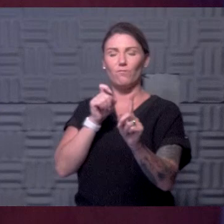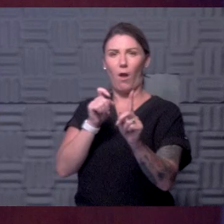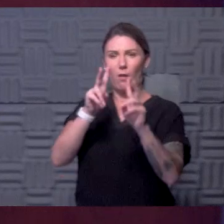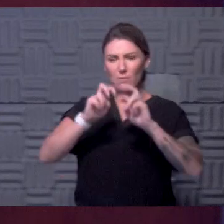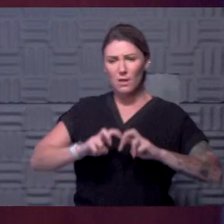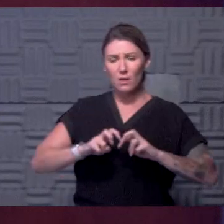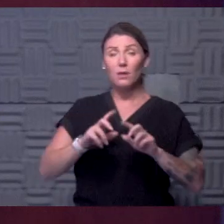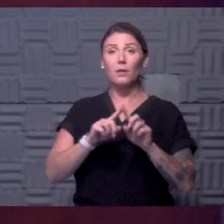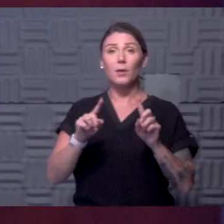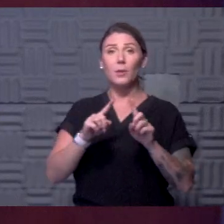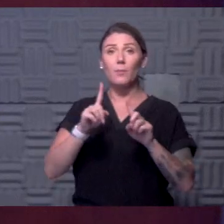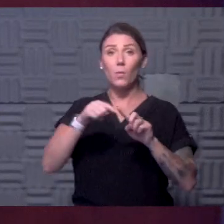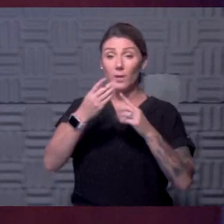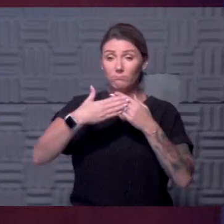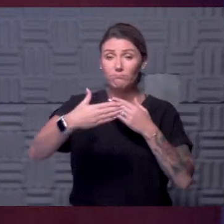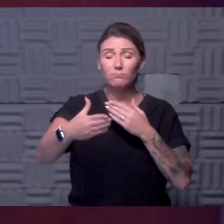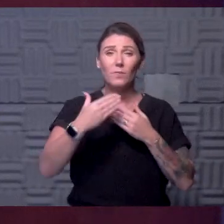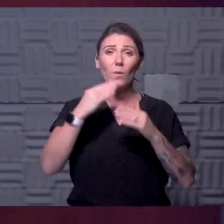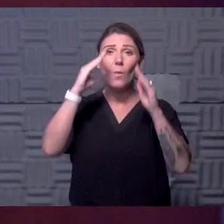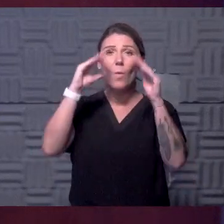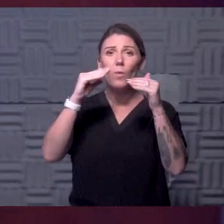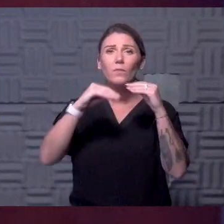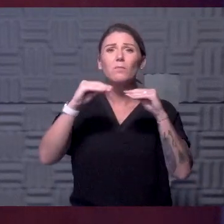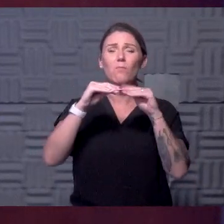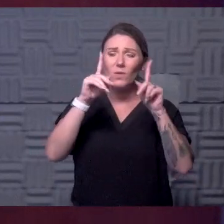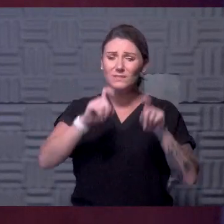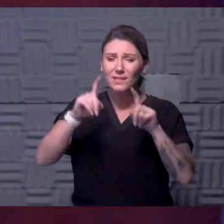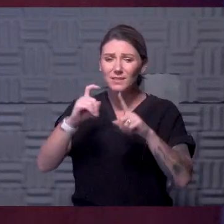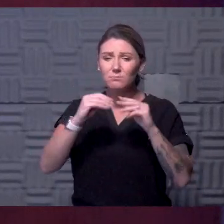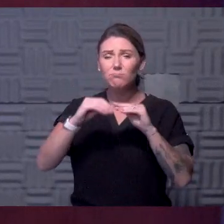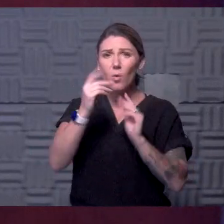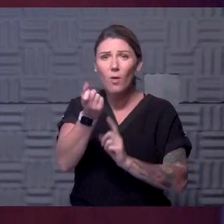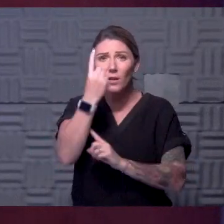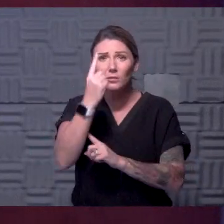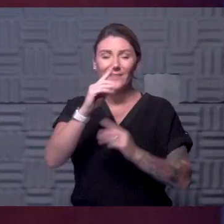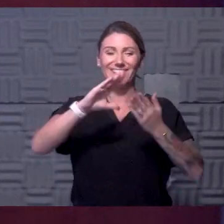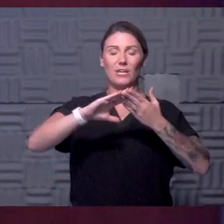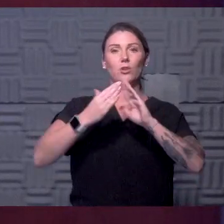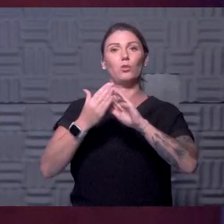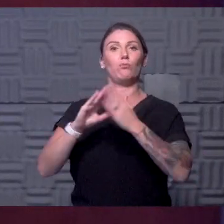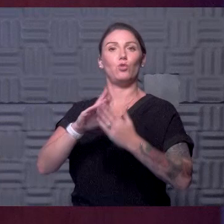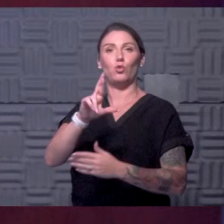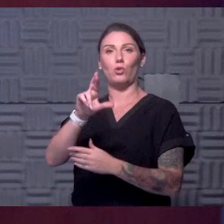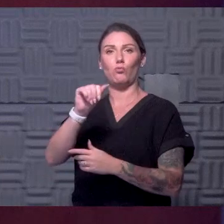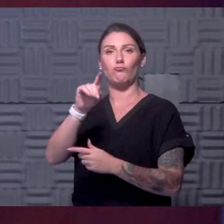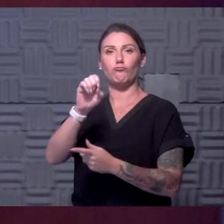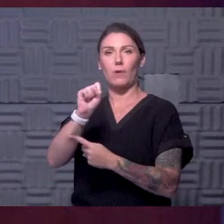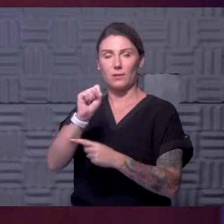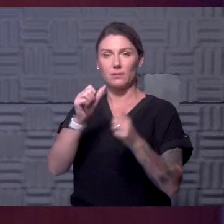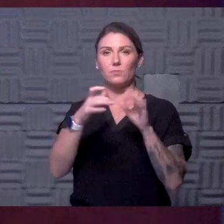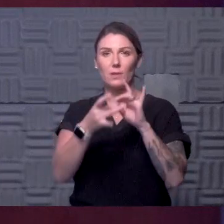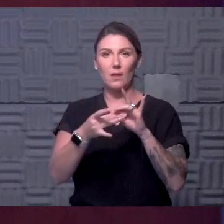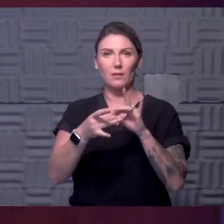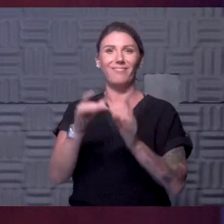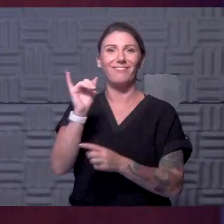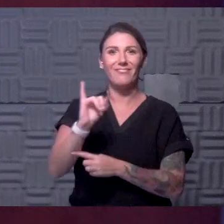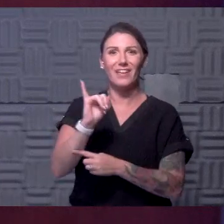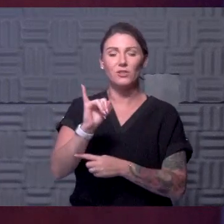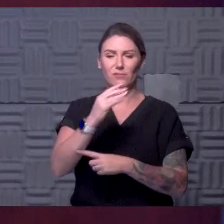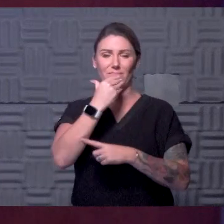But as they go forward, and hopefully there's more testing, more understanding of the community rates of this infection, they can make